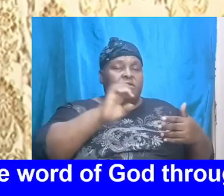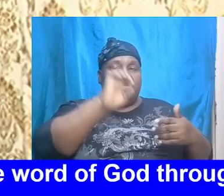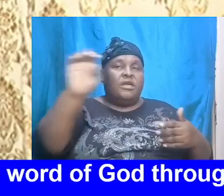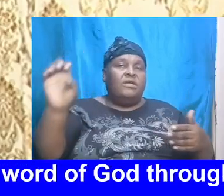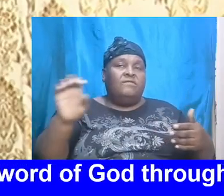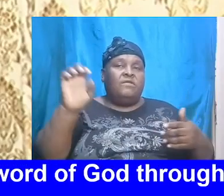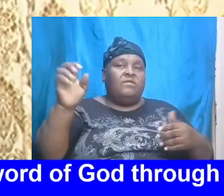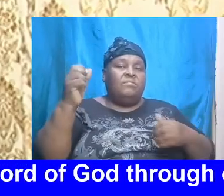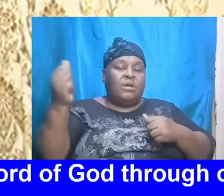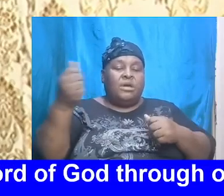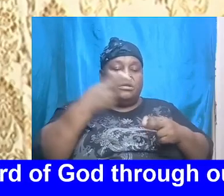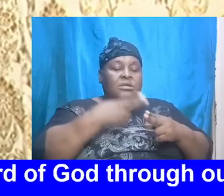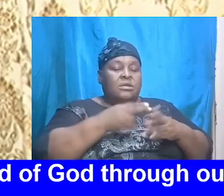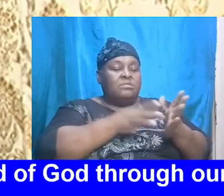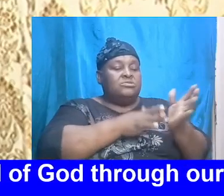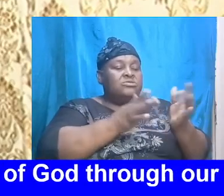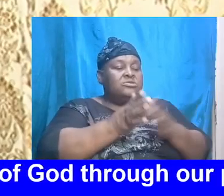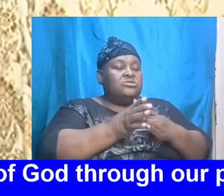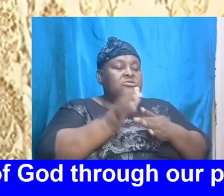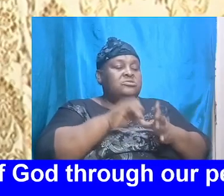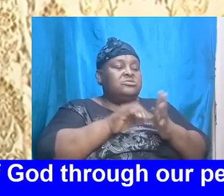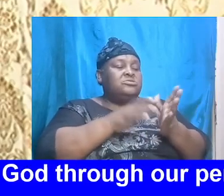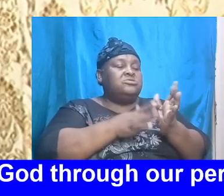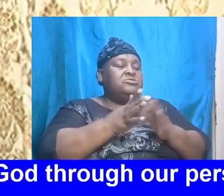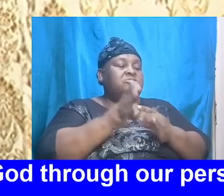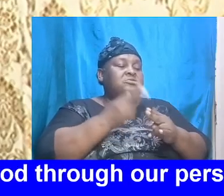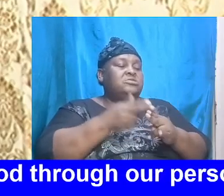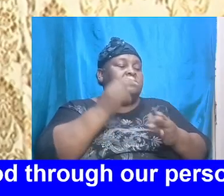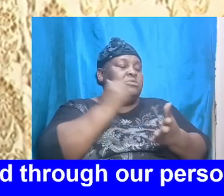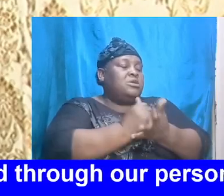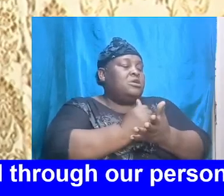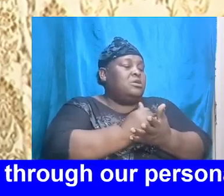Jesus, we pray. In Jesus' name, amen.